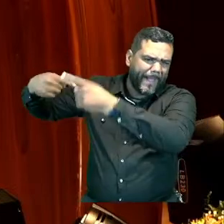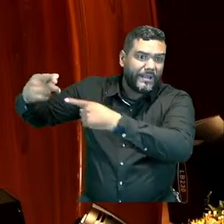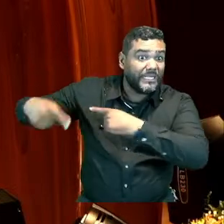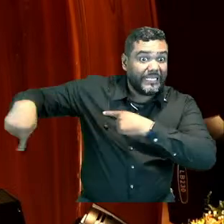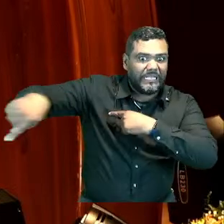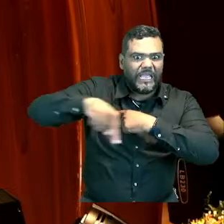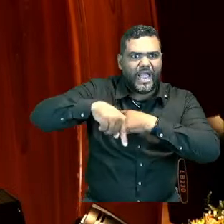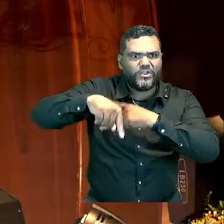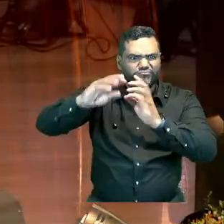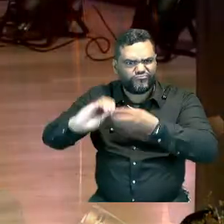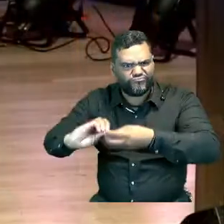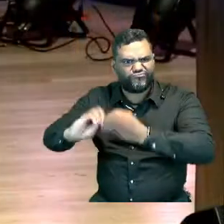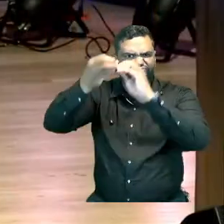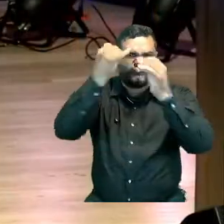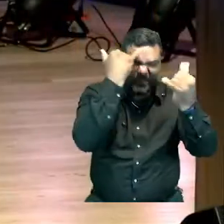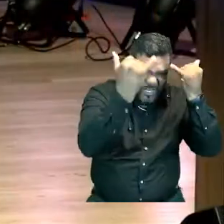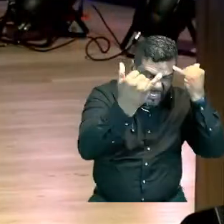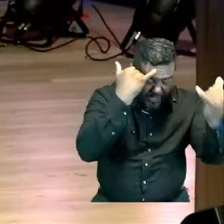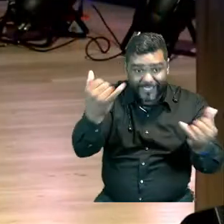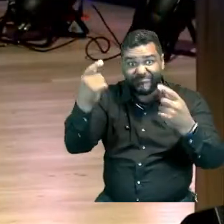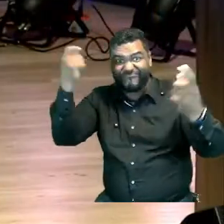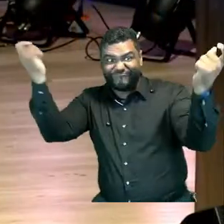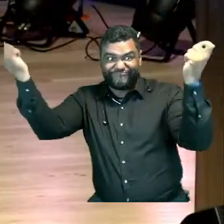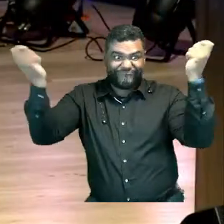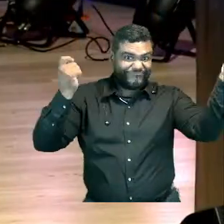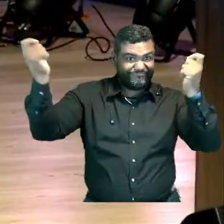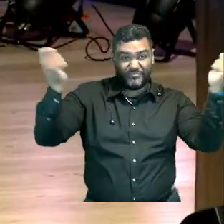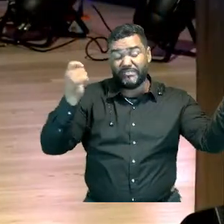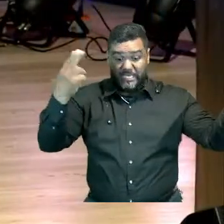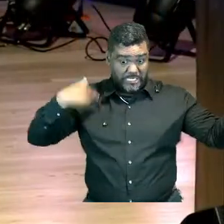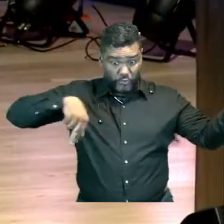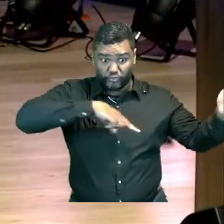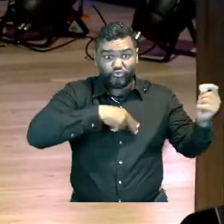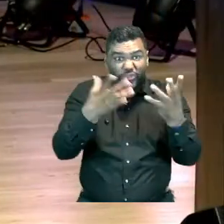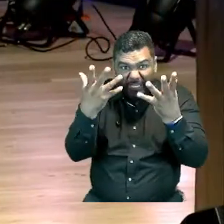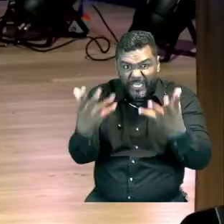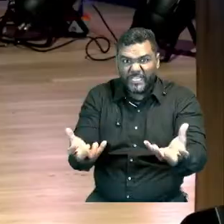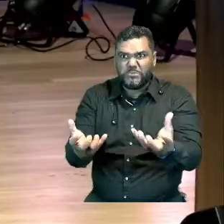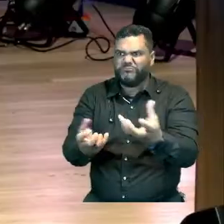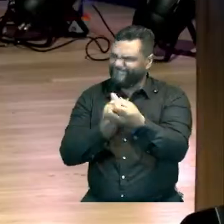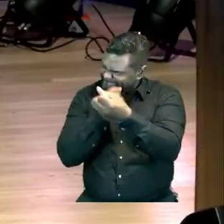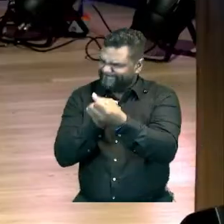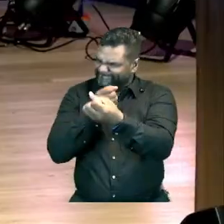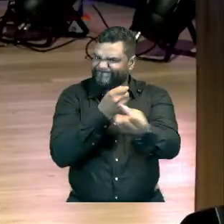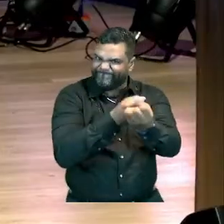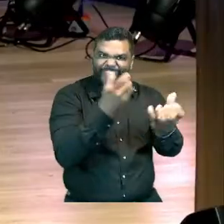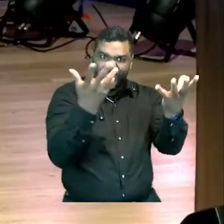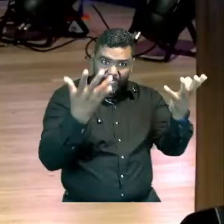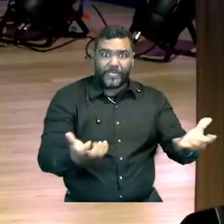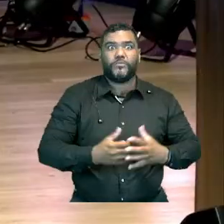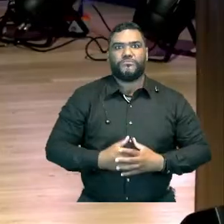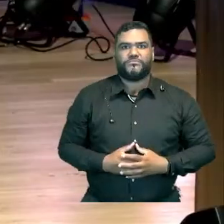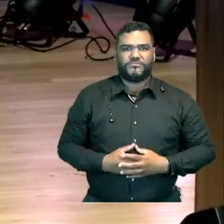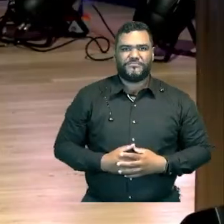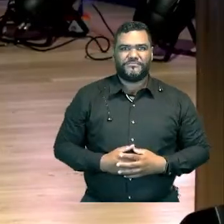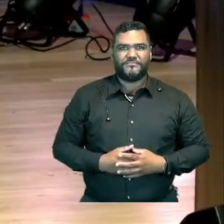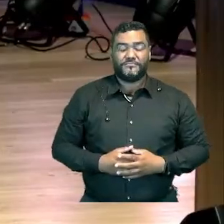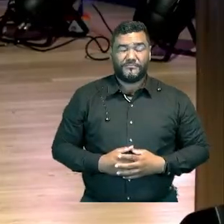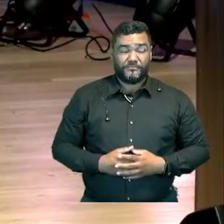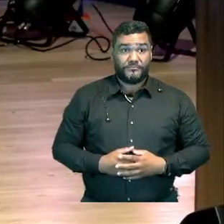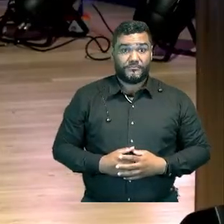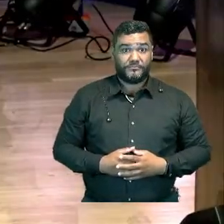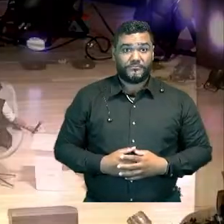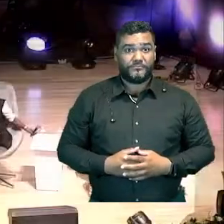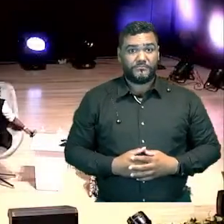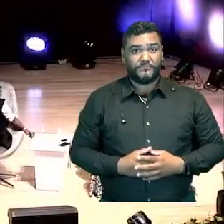fund that belongs to us. We do not want policies for us without us. We want to